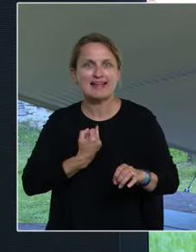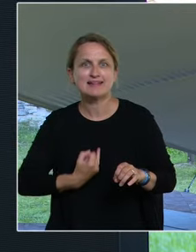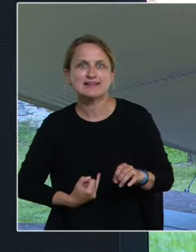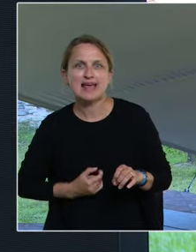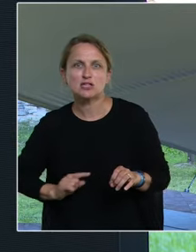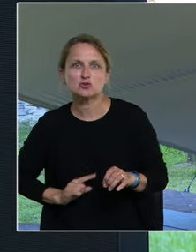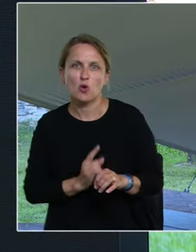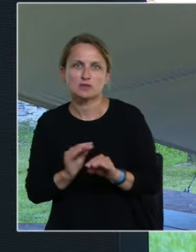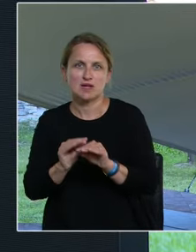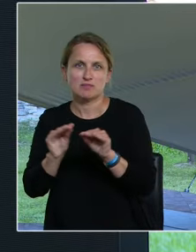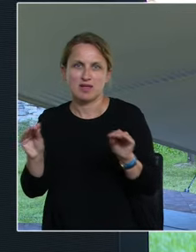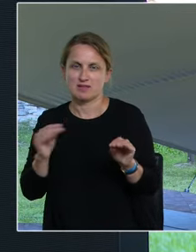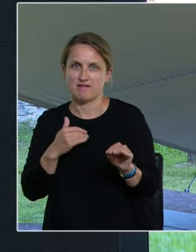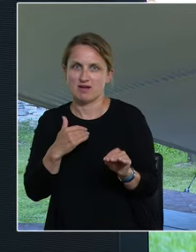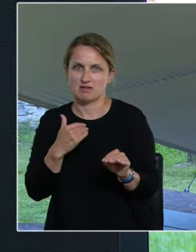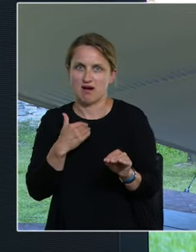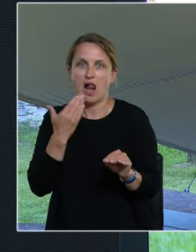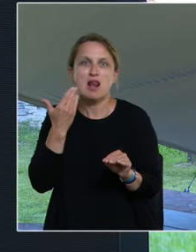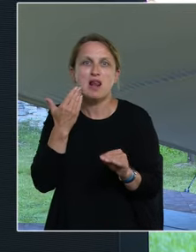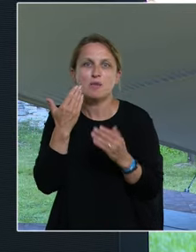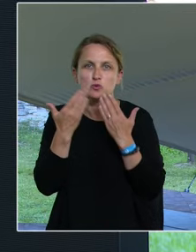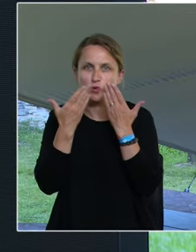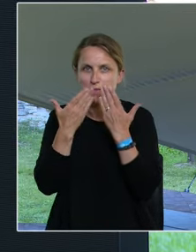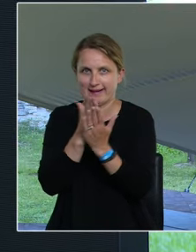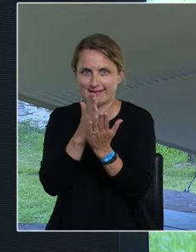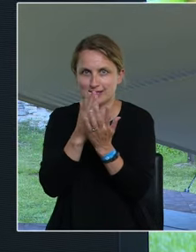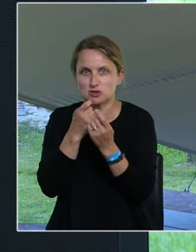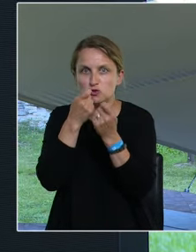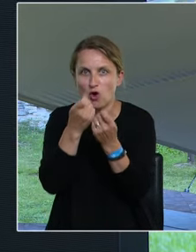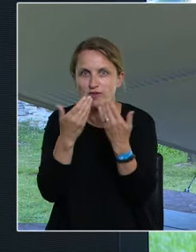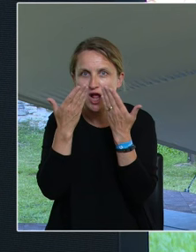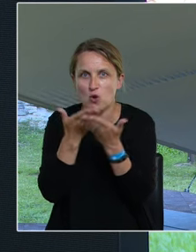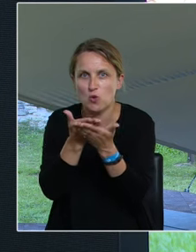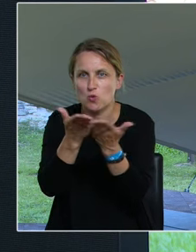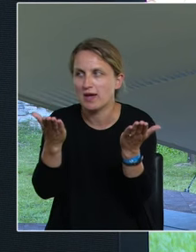read. I highly recommend to check it out. So